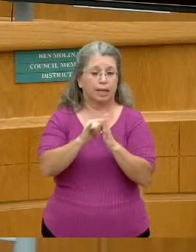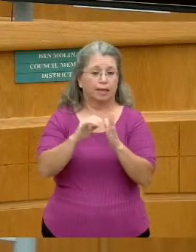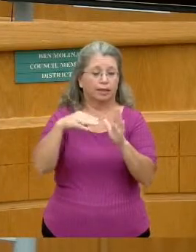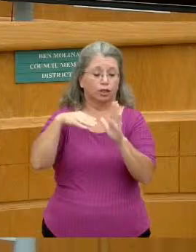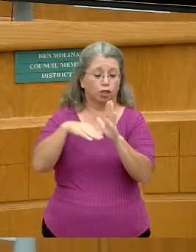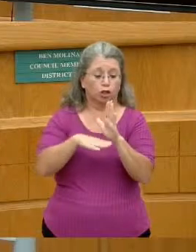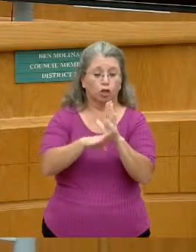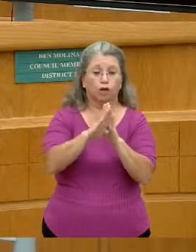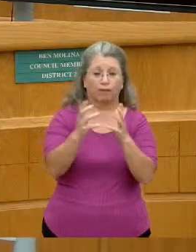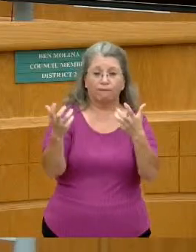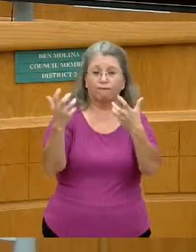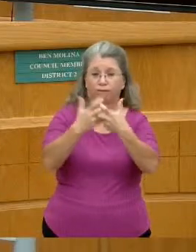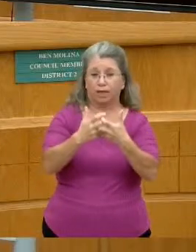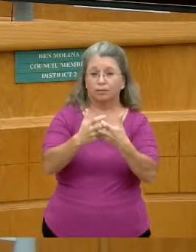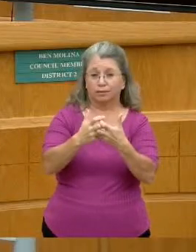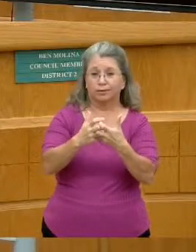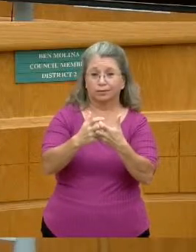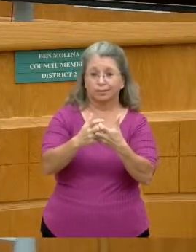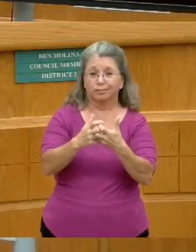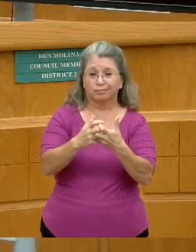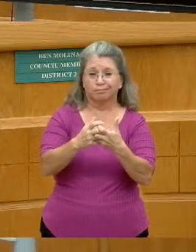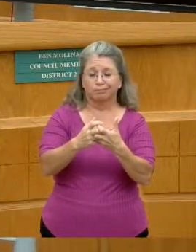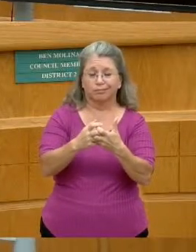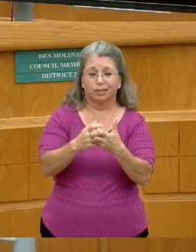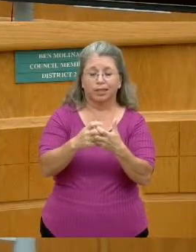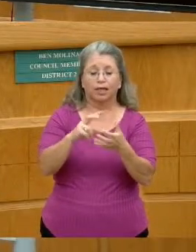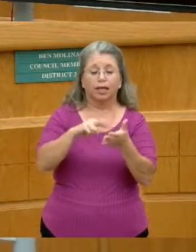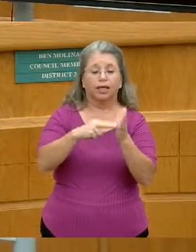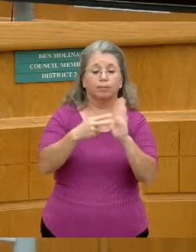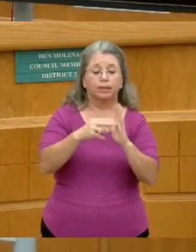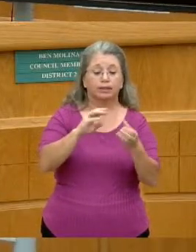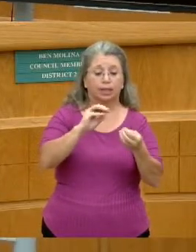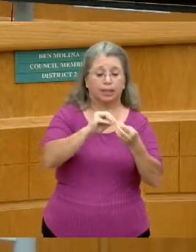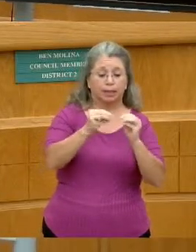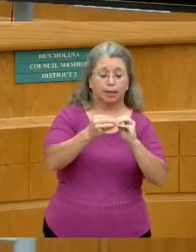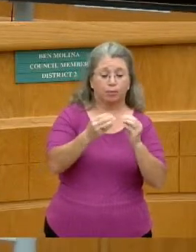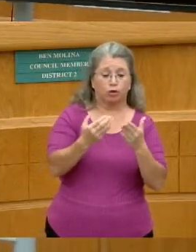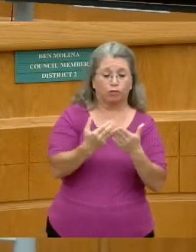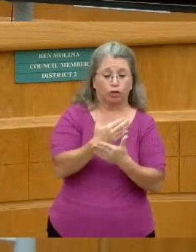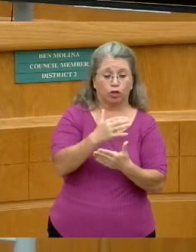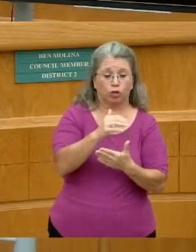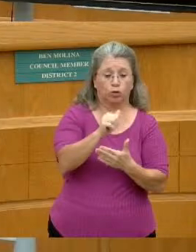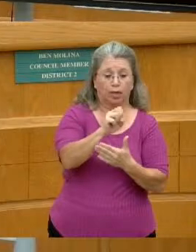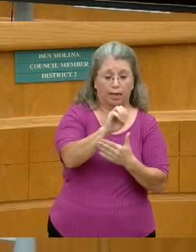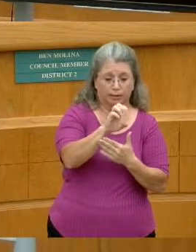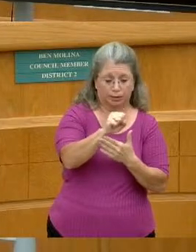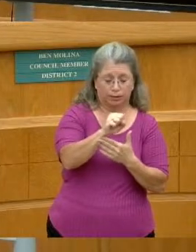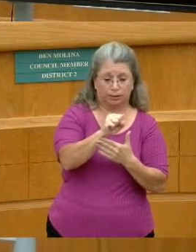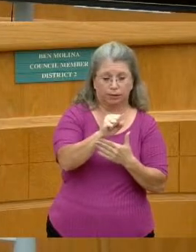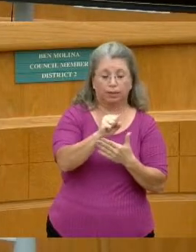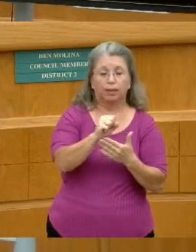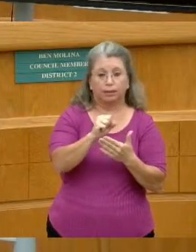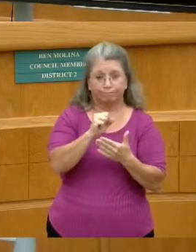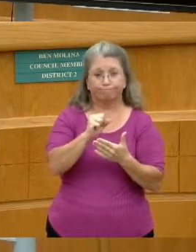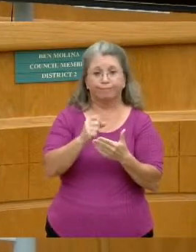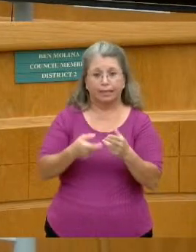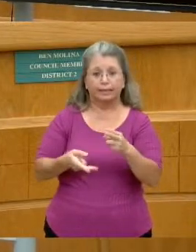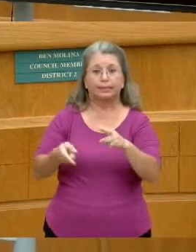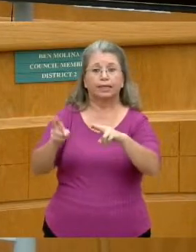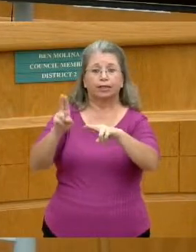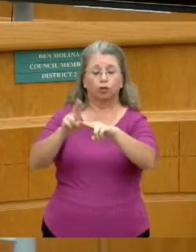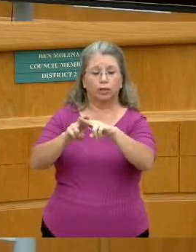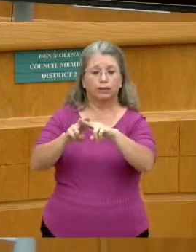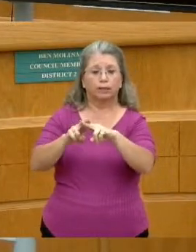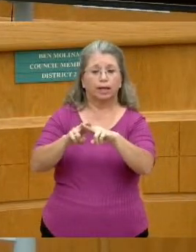well. And what that means is that the number of new cases is increasing as if nothing